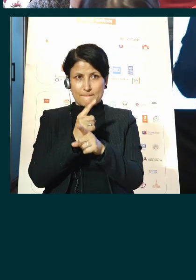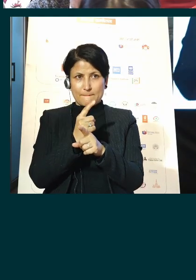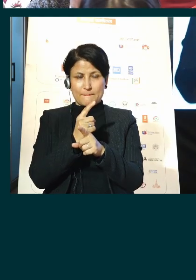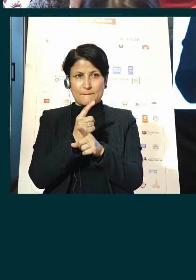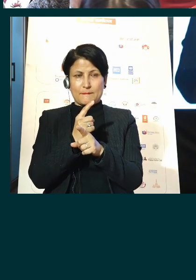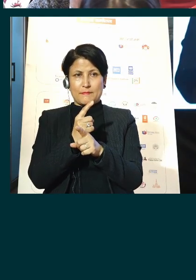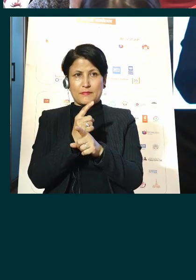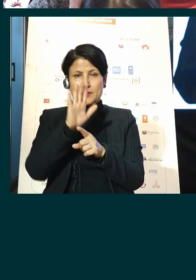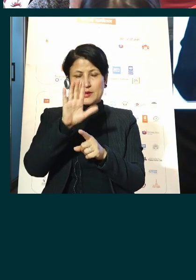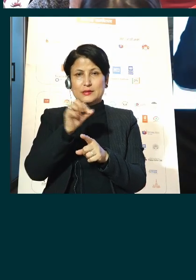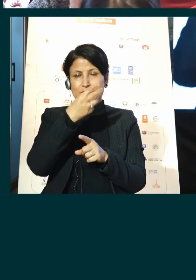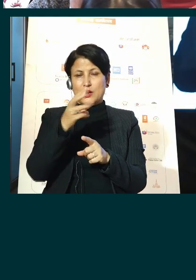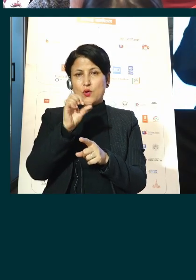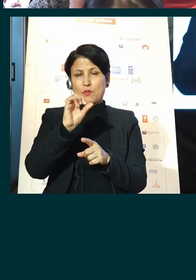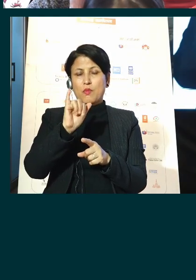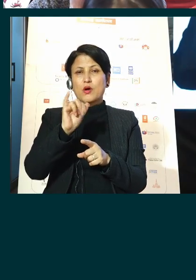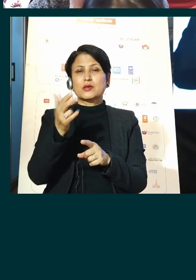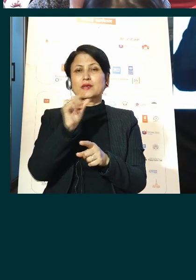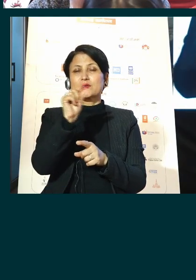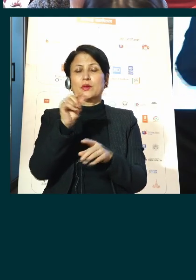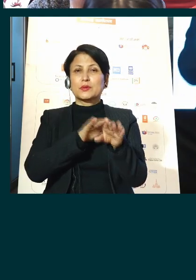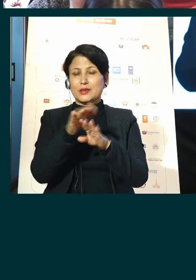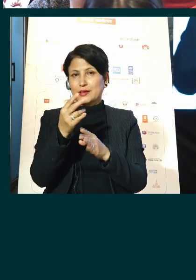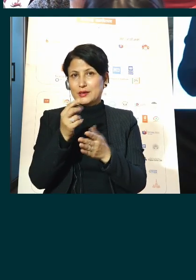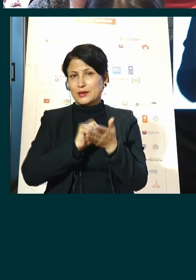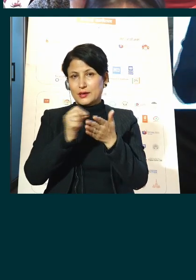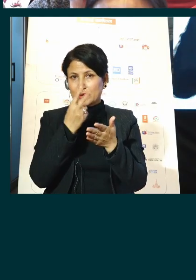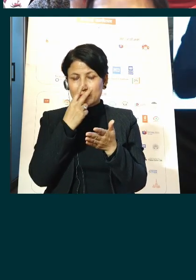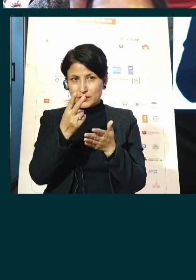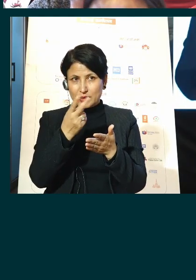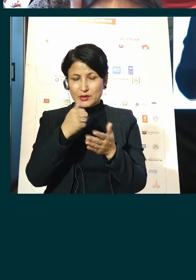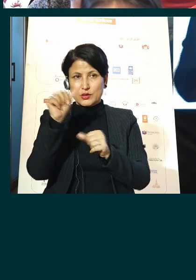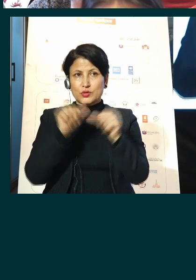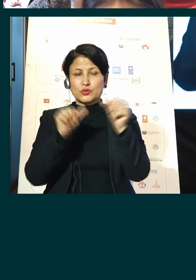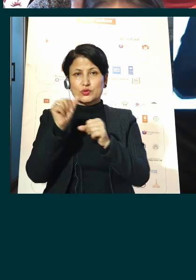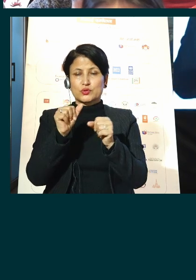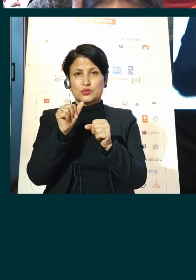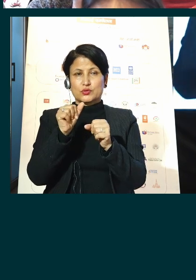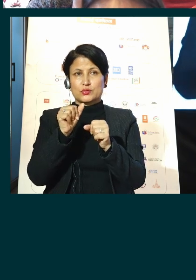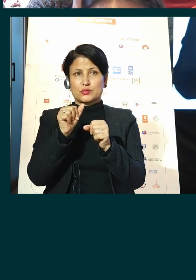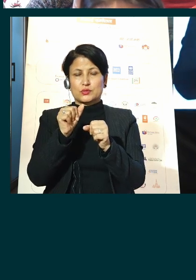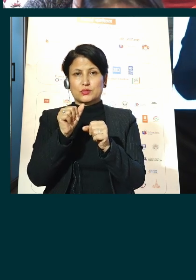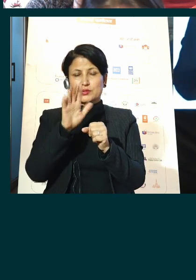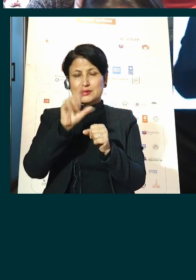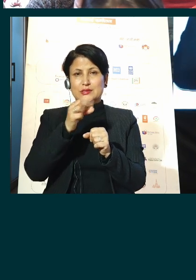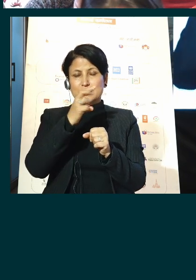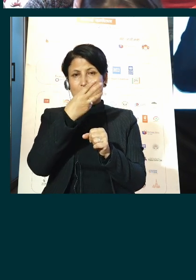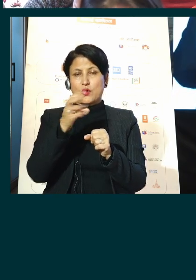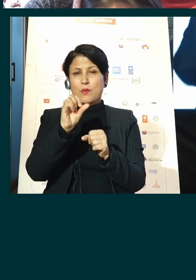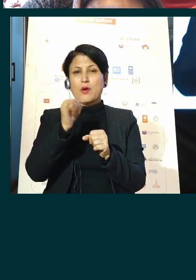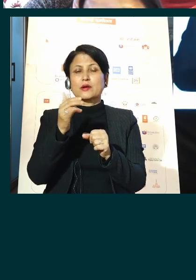Earlier, one of the ladies, while presenting, used the word chaupadi on many occasions.